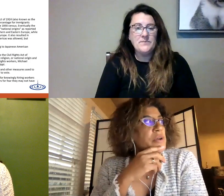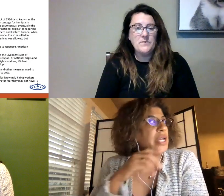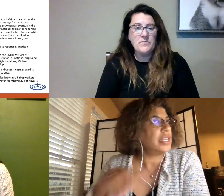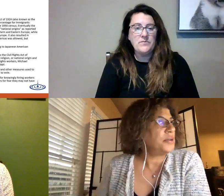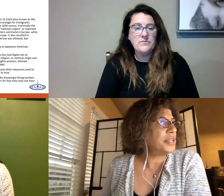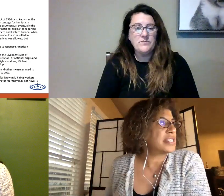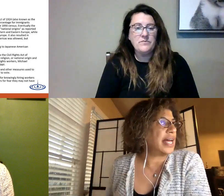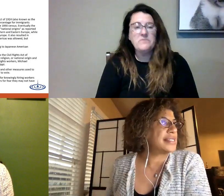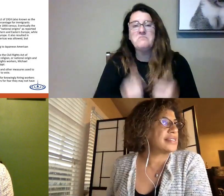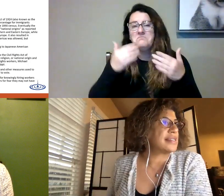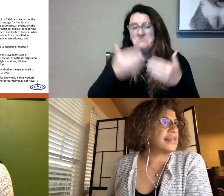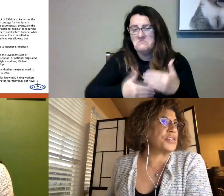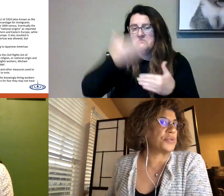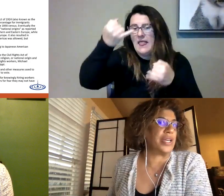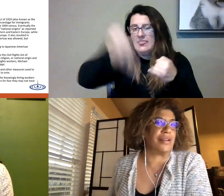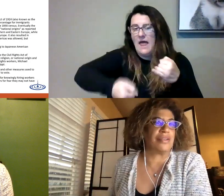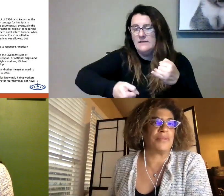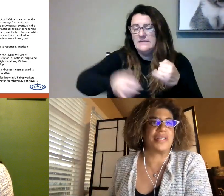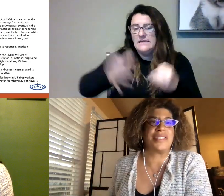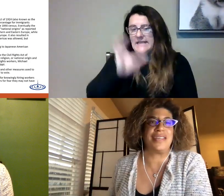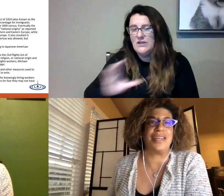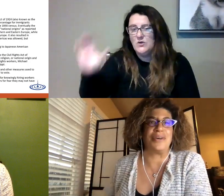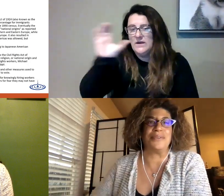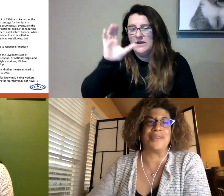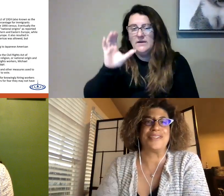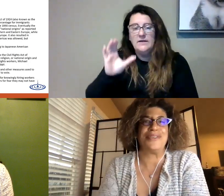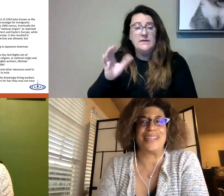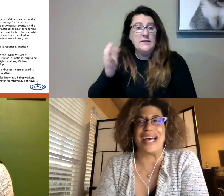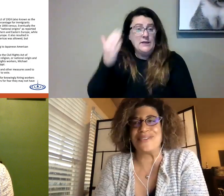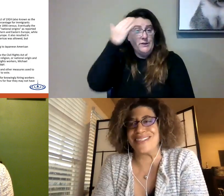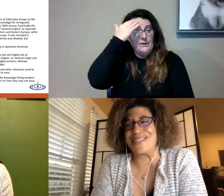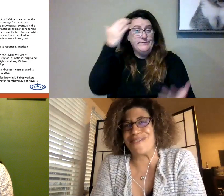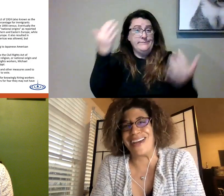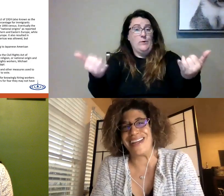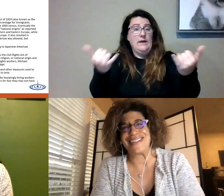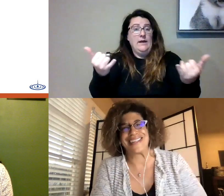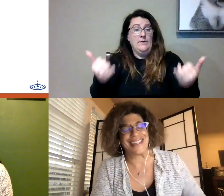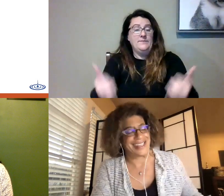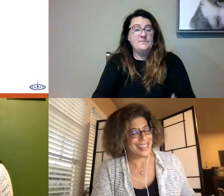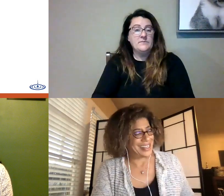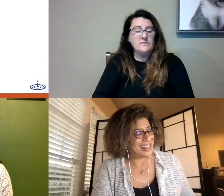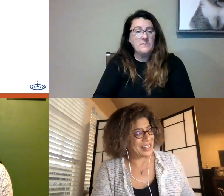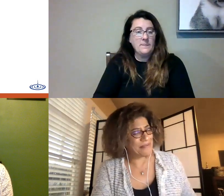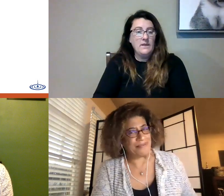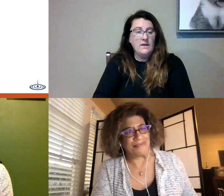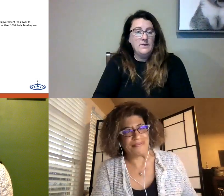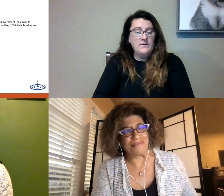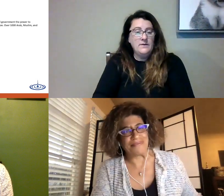Let's go ahead and go to this last century, which is, our 2000s, right?